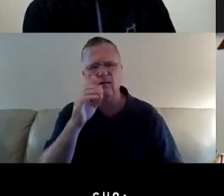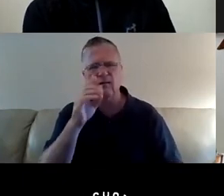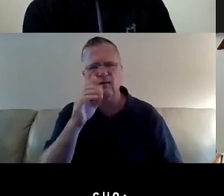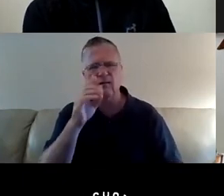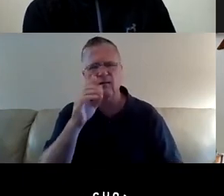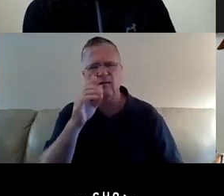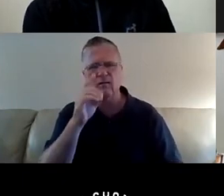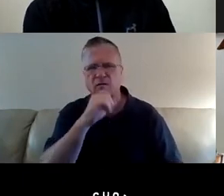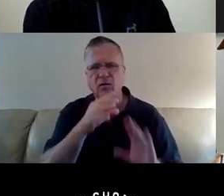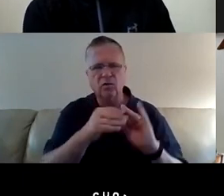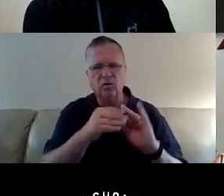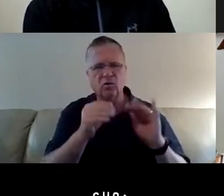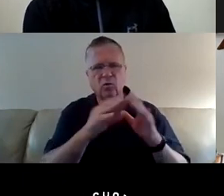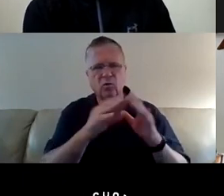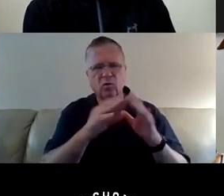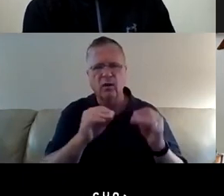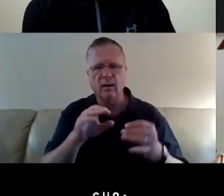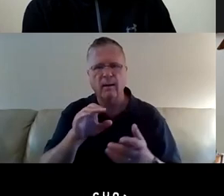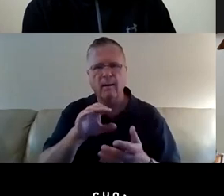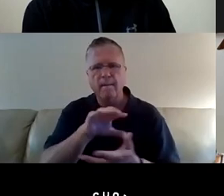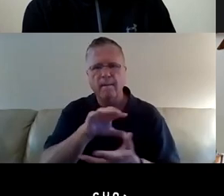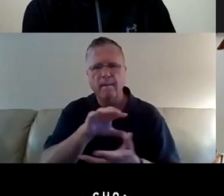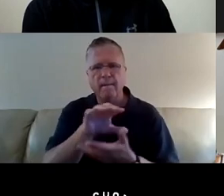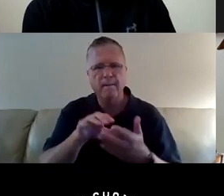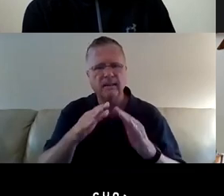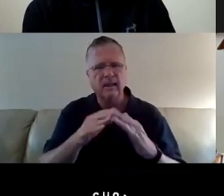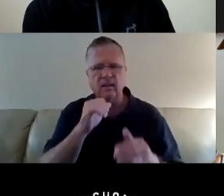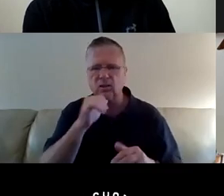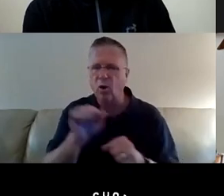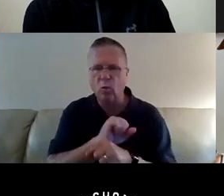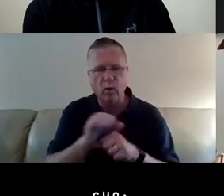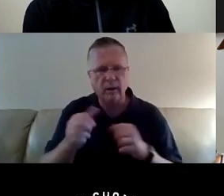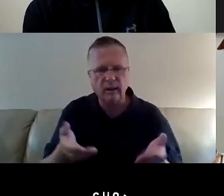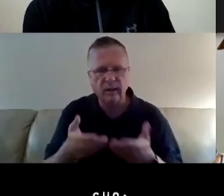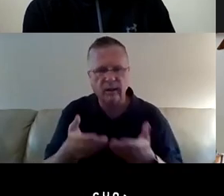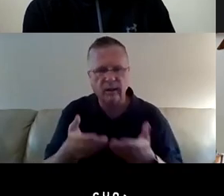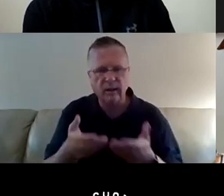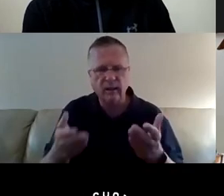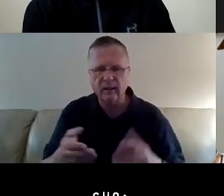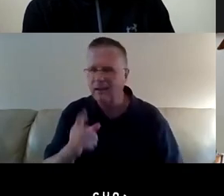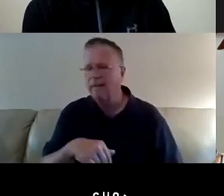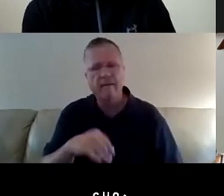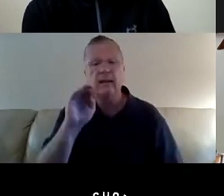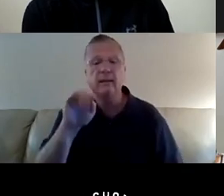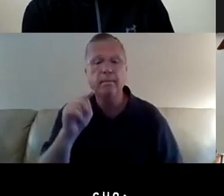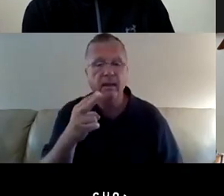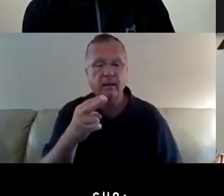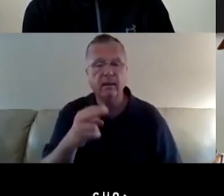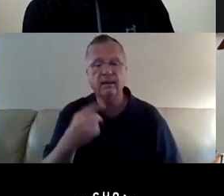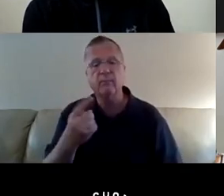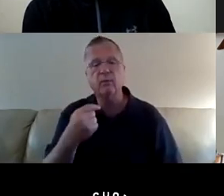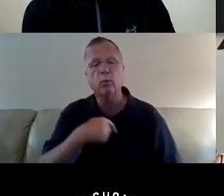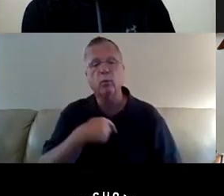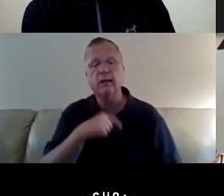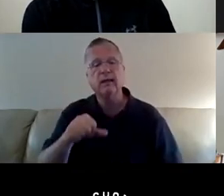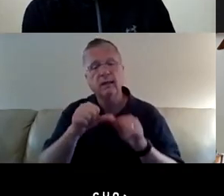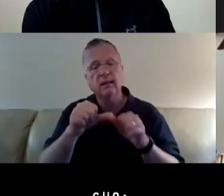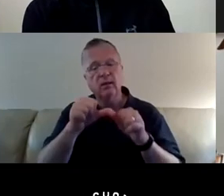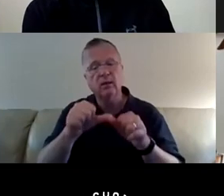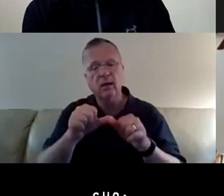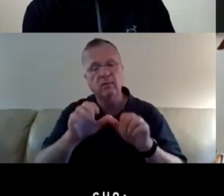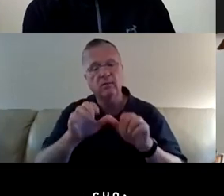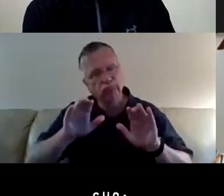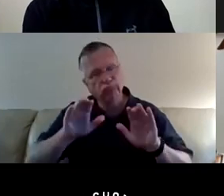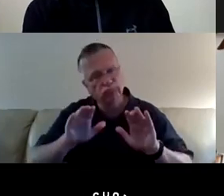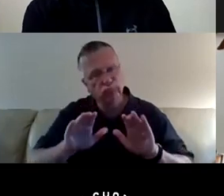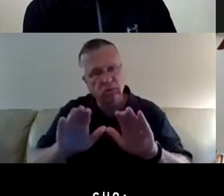myth, and it's something we need to continue to work on and press forward with. But if anyone did not see the article, I just wanted